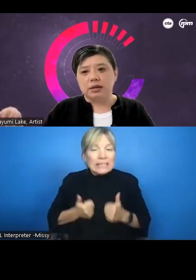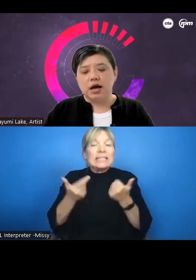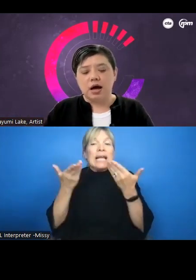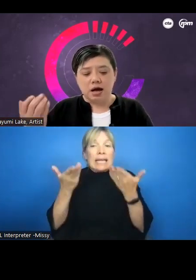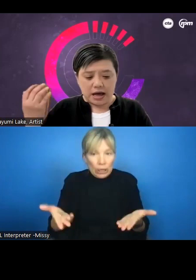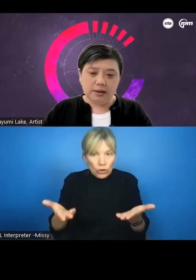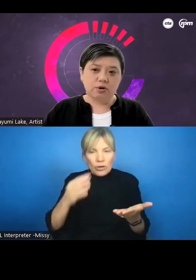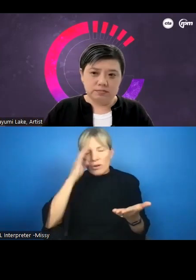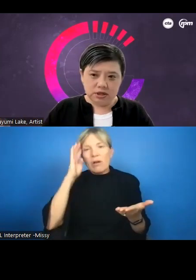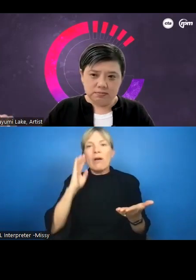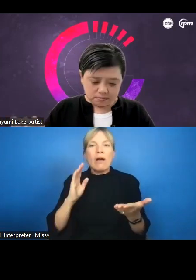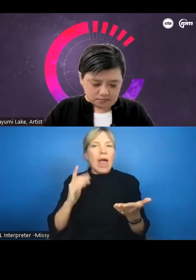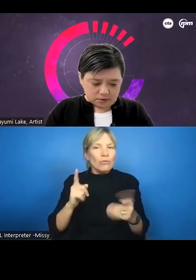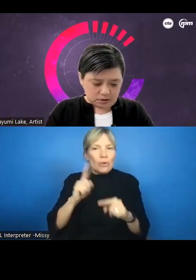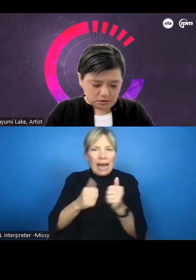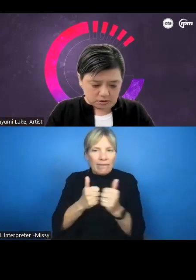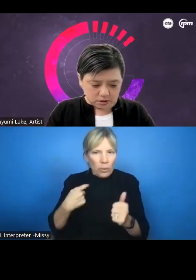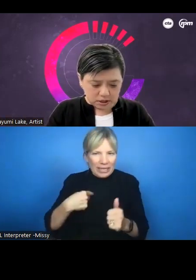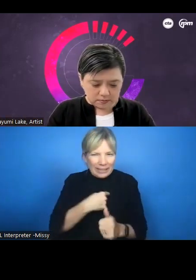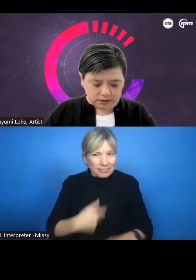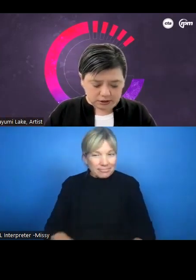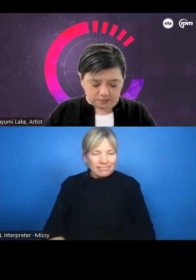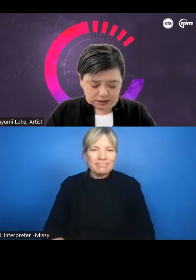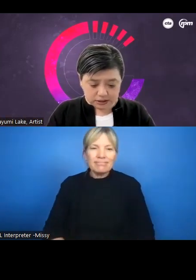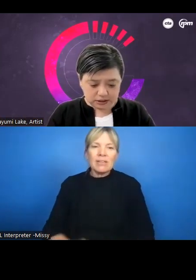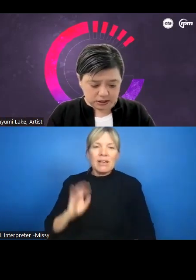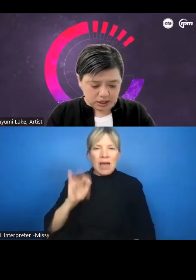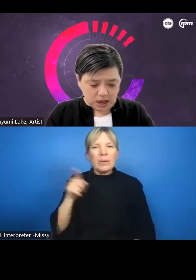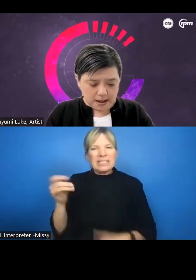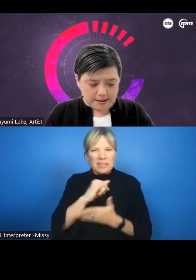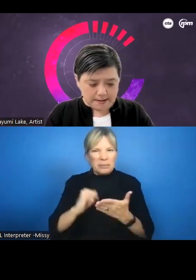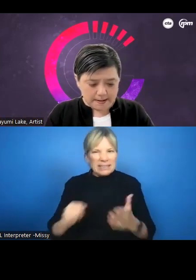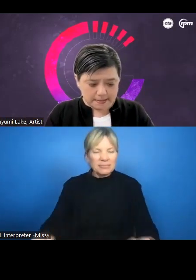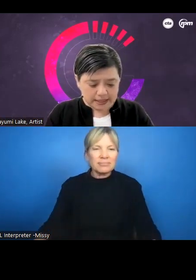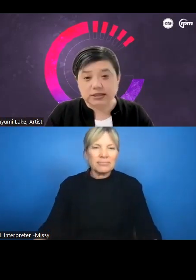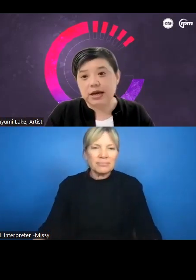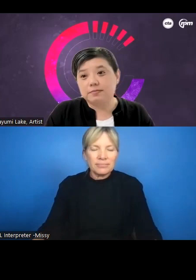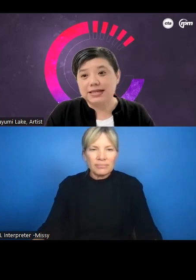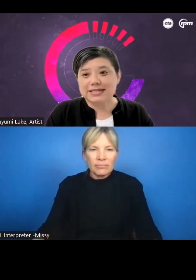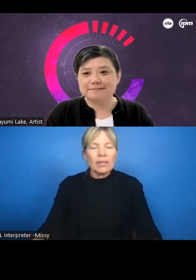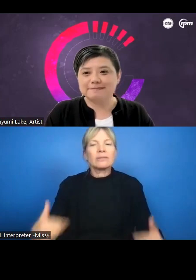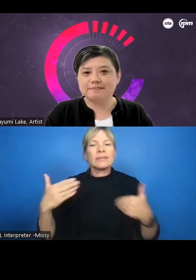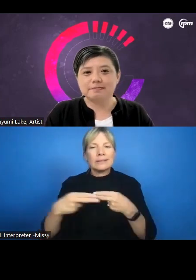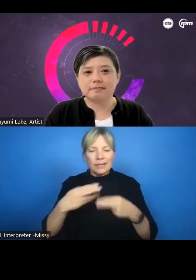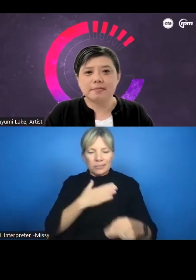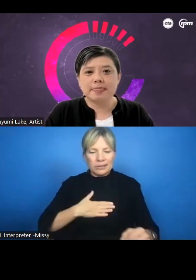then unavoidably. So that was this piece. Next slide,